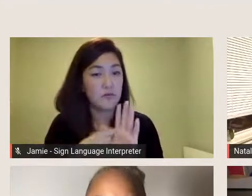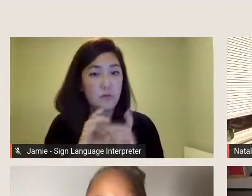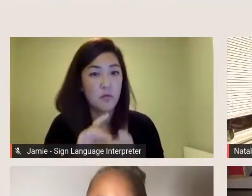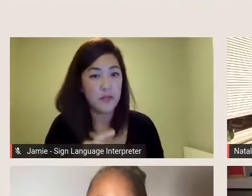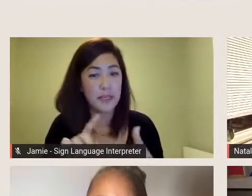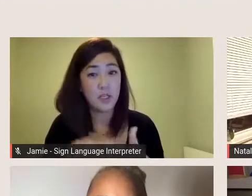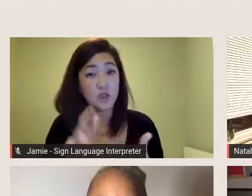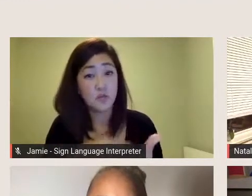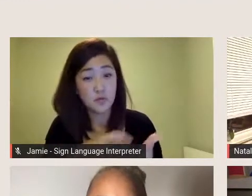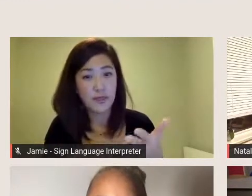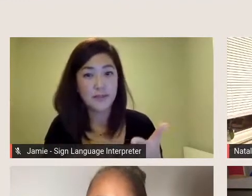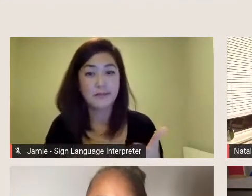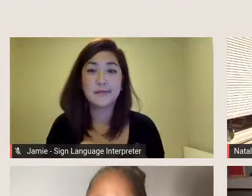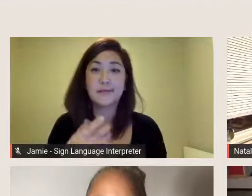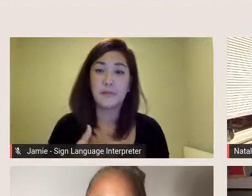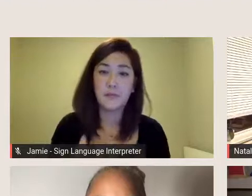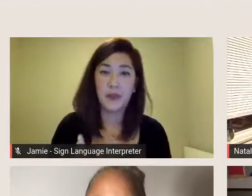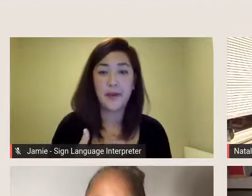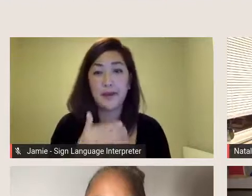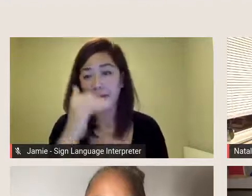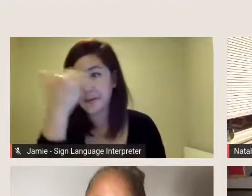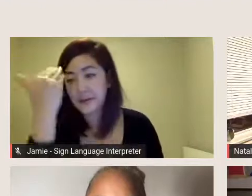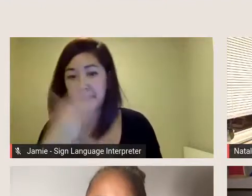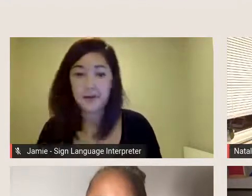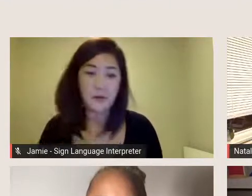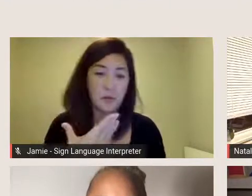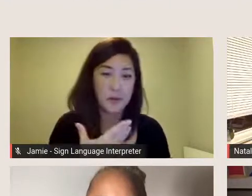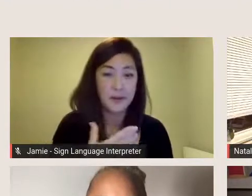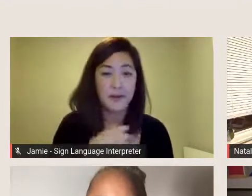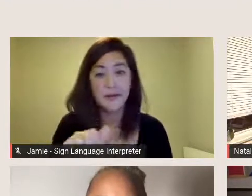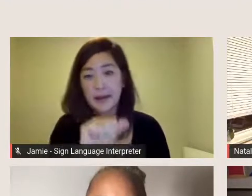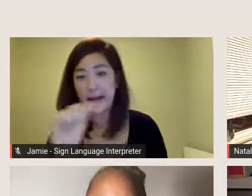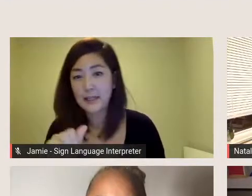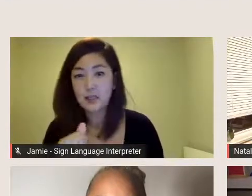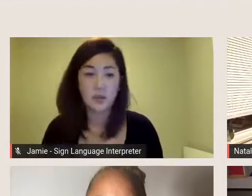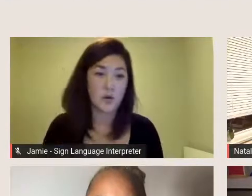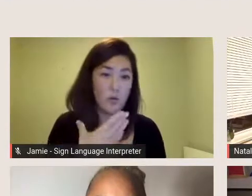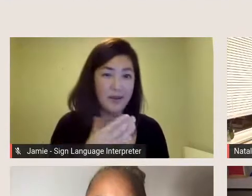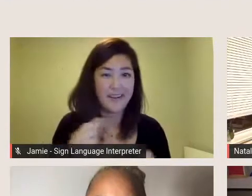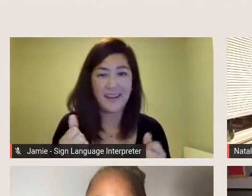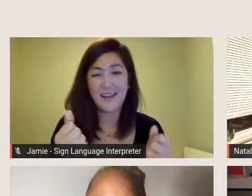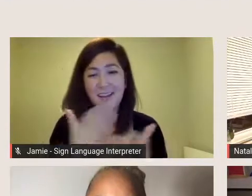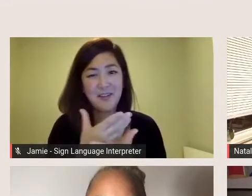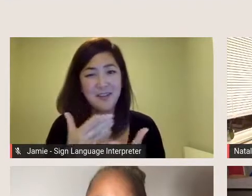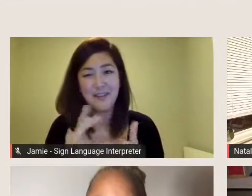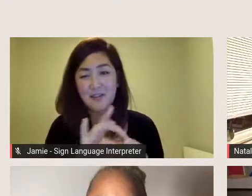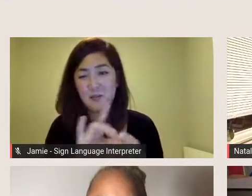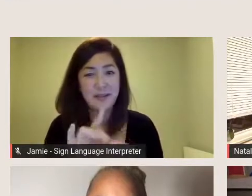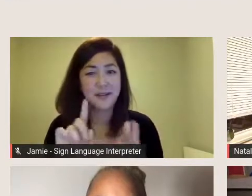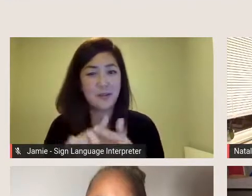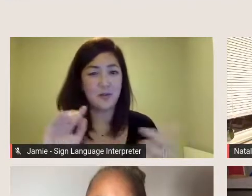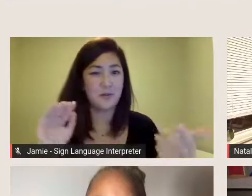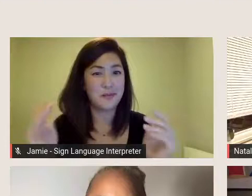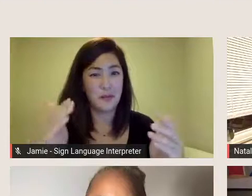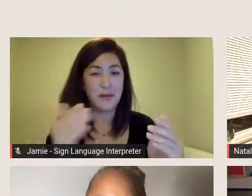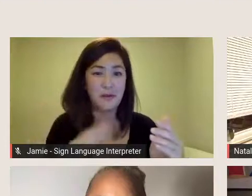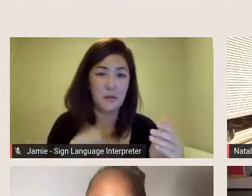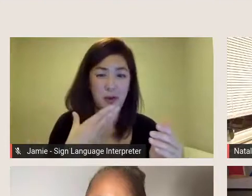know, black white binary or an Asian white binary. Everything's sort of compared to whiteness. And to explore a story that